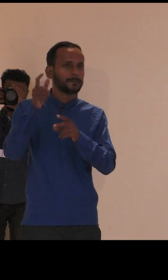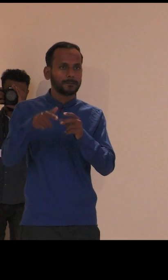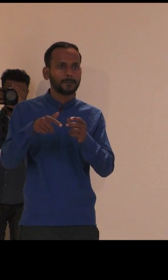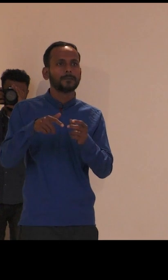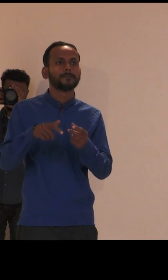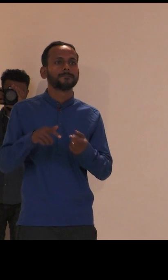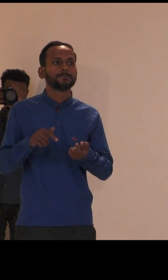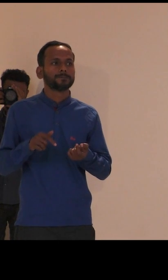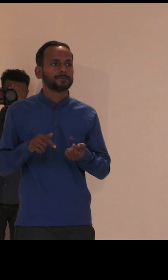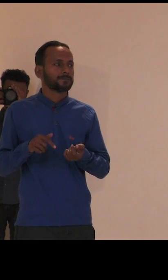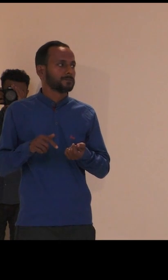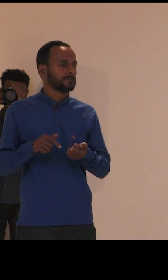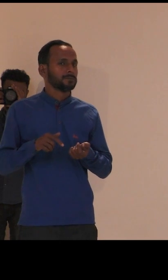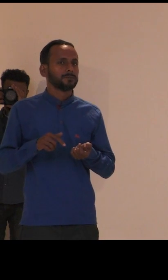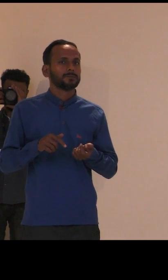of